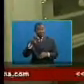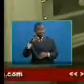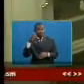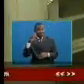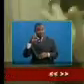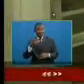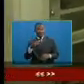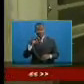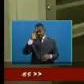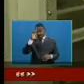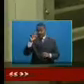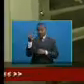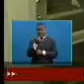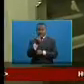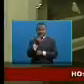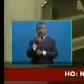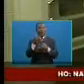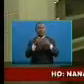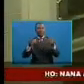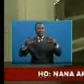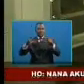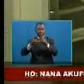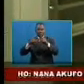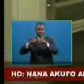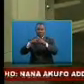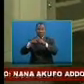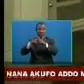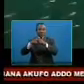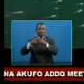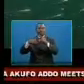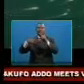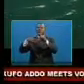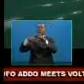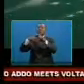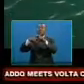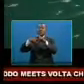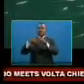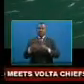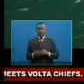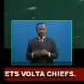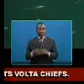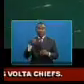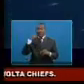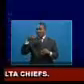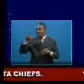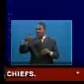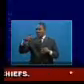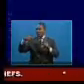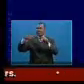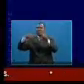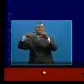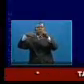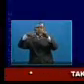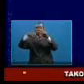hours so that fertilization can take place. During this time, only one of the mini sperms will penetrate the wall of the